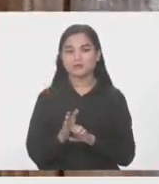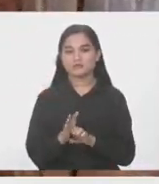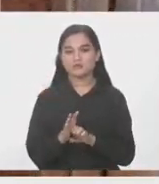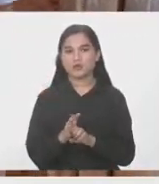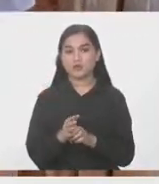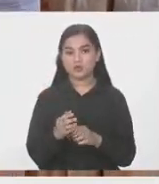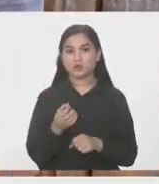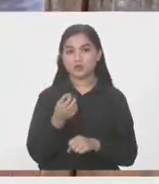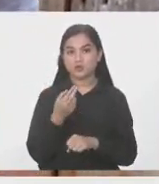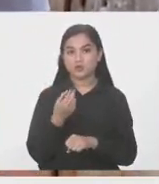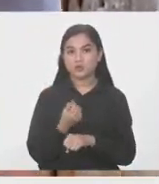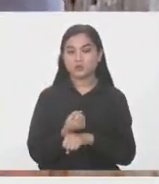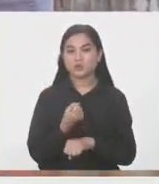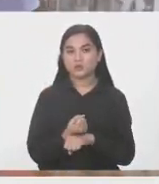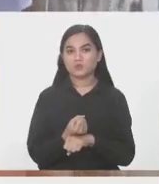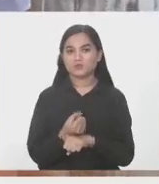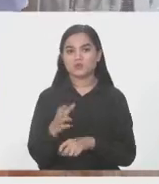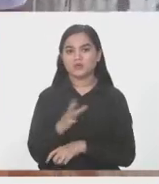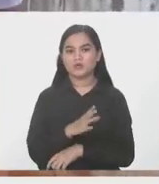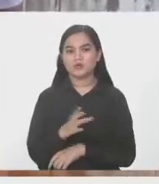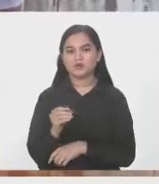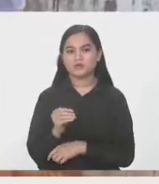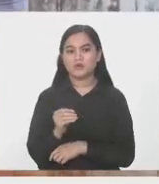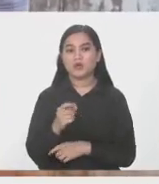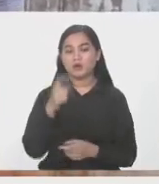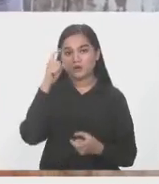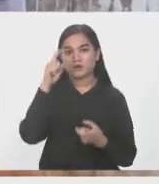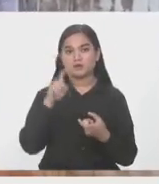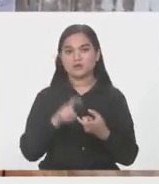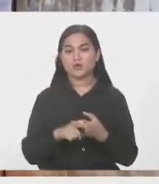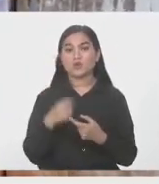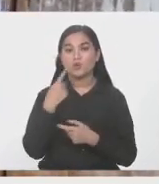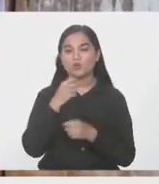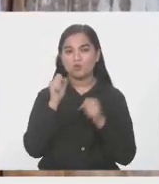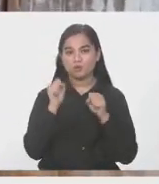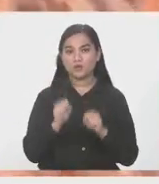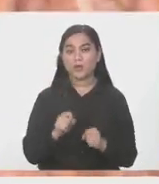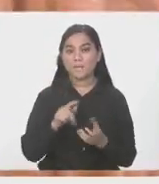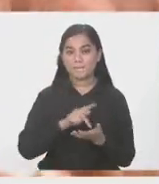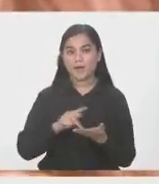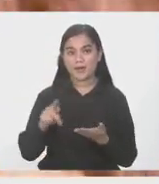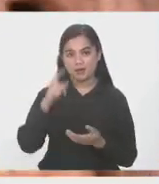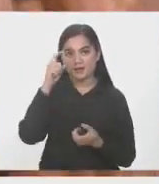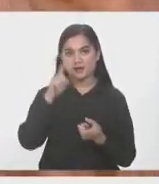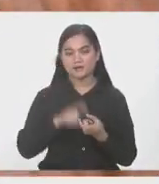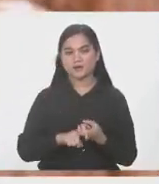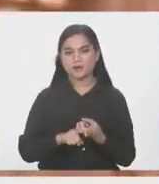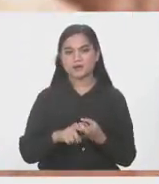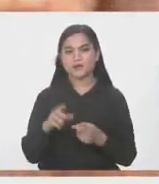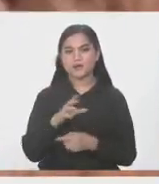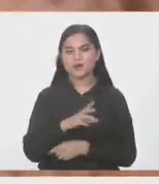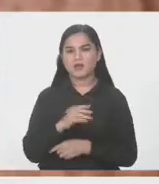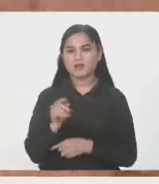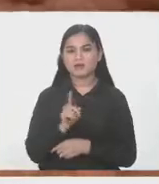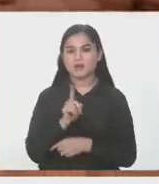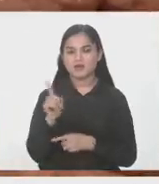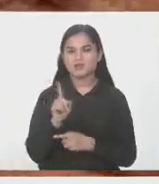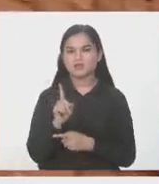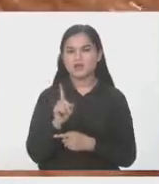stone and cement, so they pay rent. Those who can afford can pay this much rent. There's an economy, which